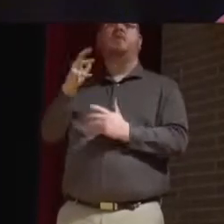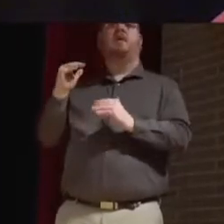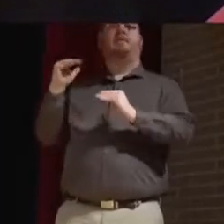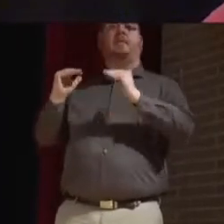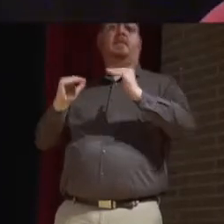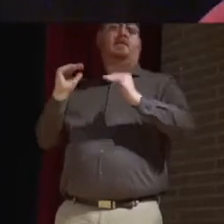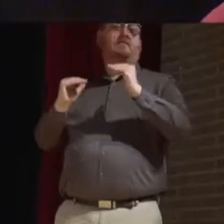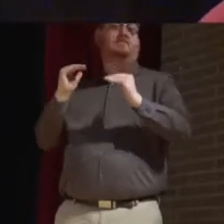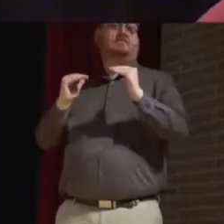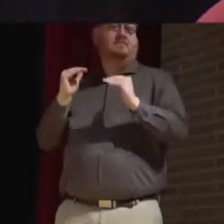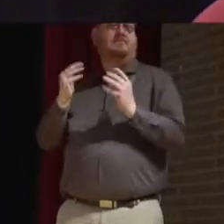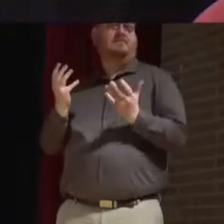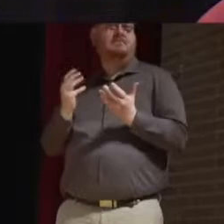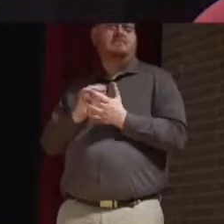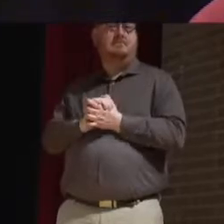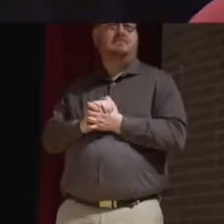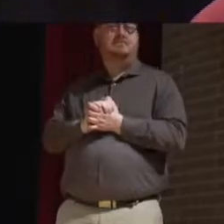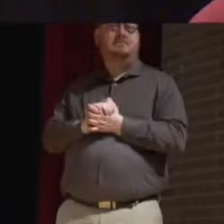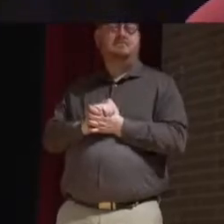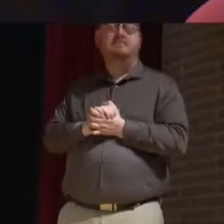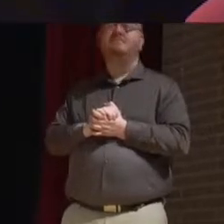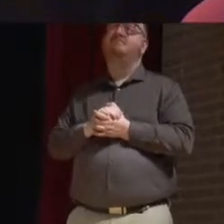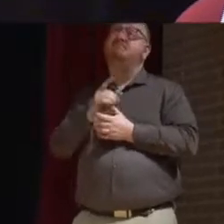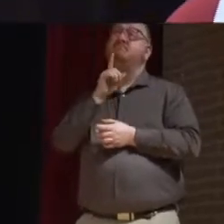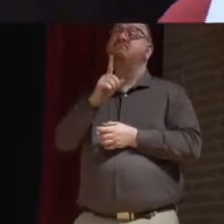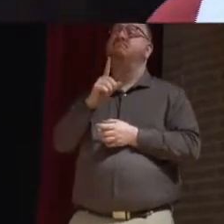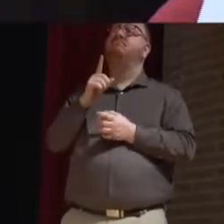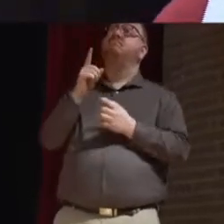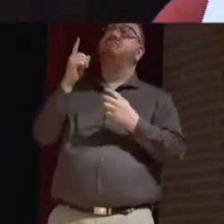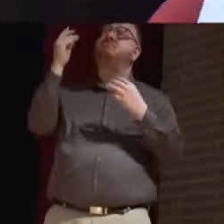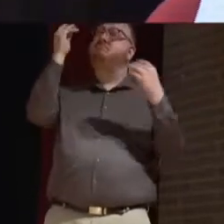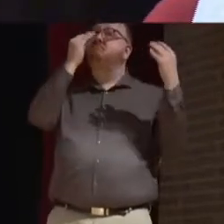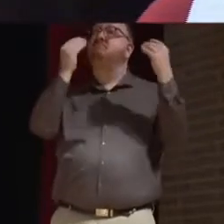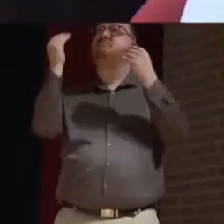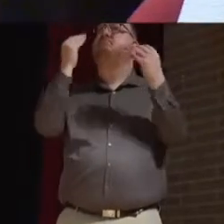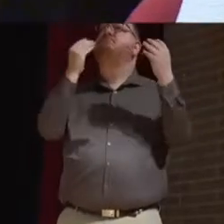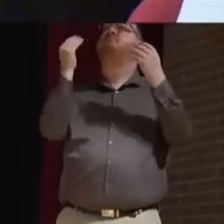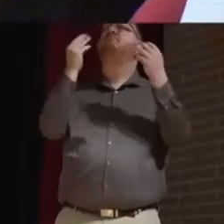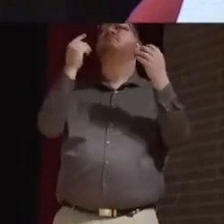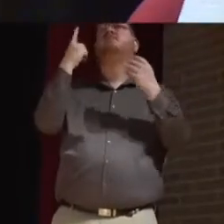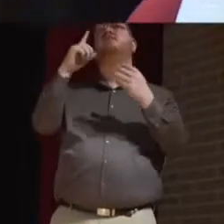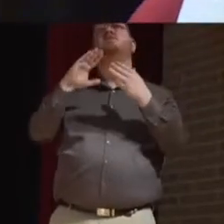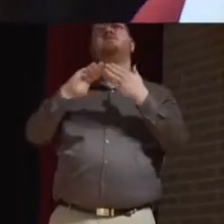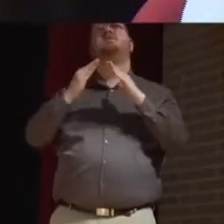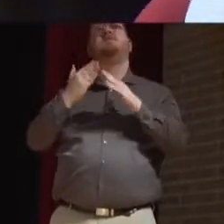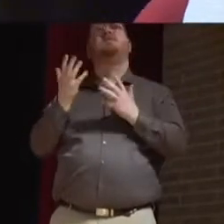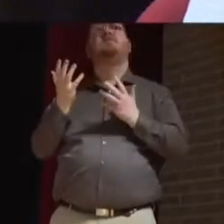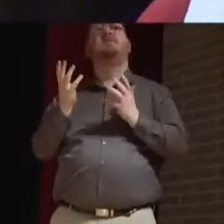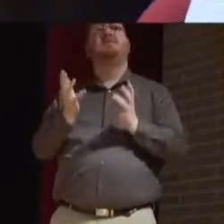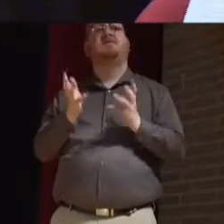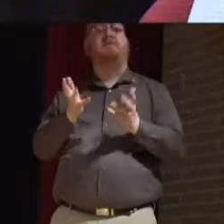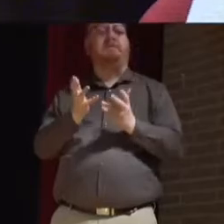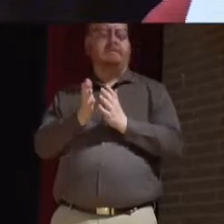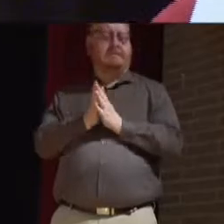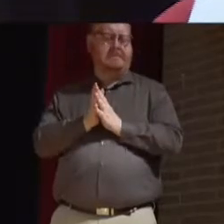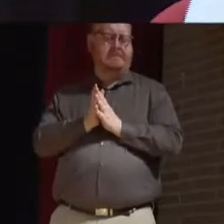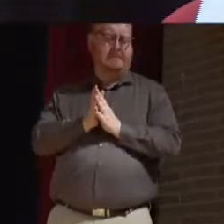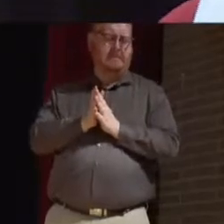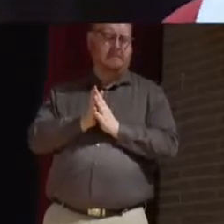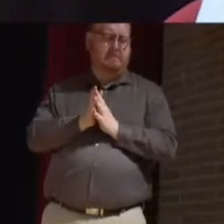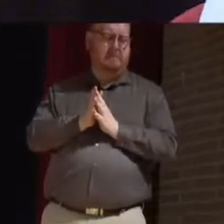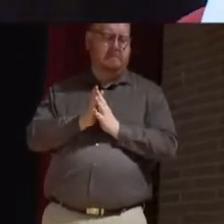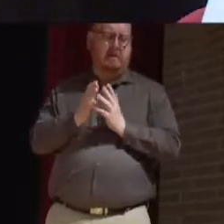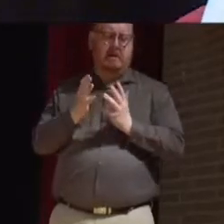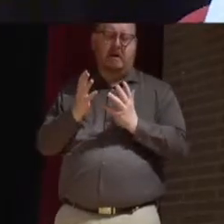life. And I think that the biggest thing that I've been reflecting on for this community conversation is making sure that I don't put